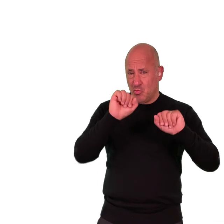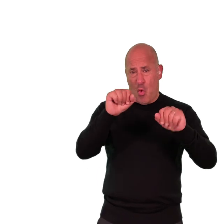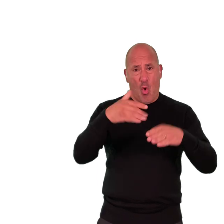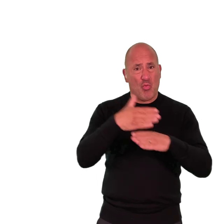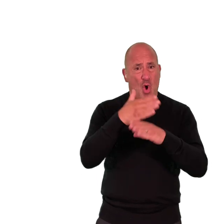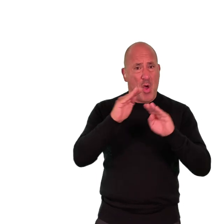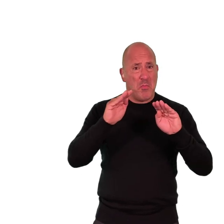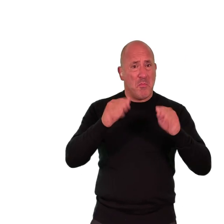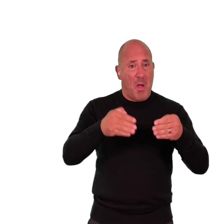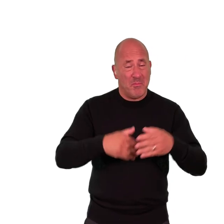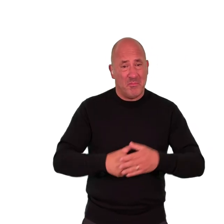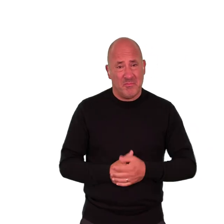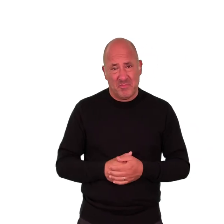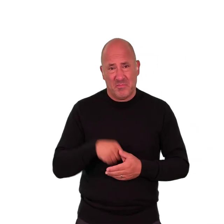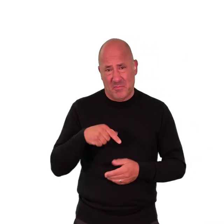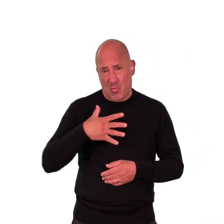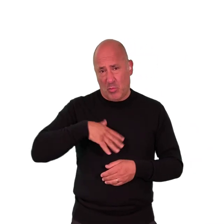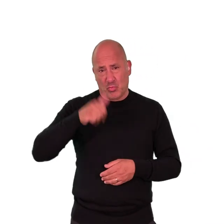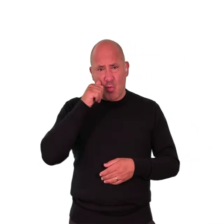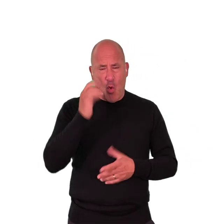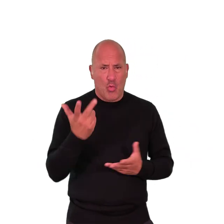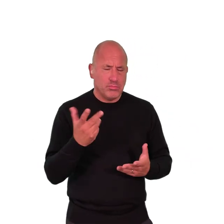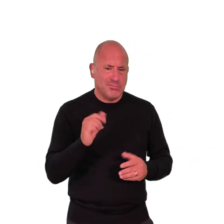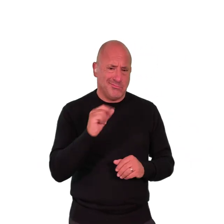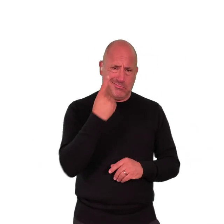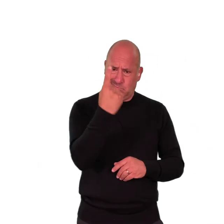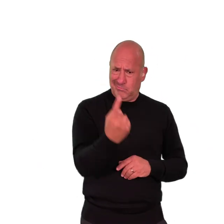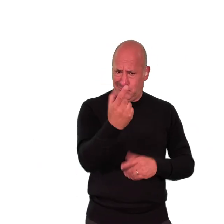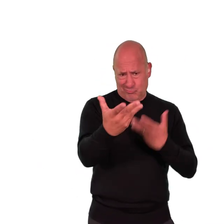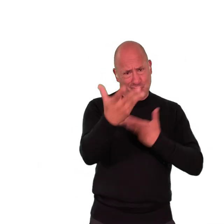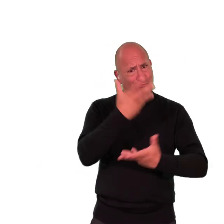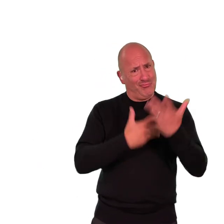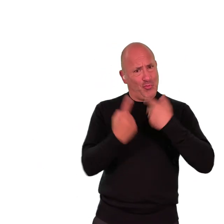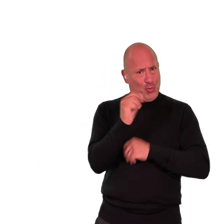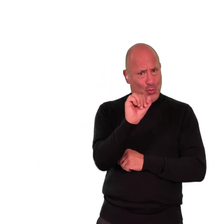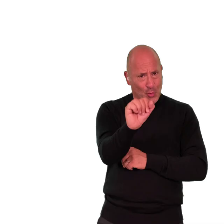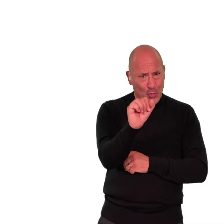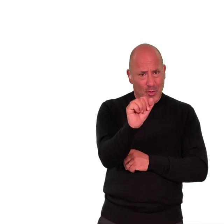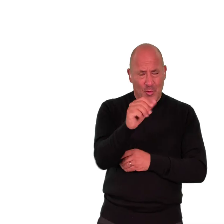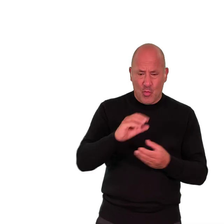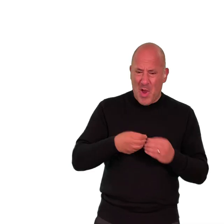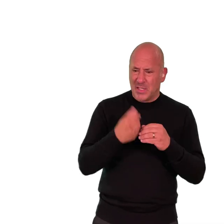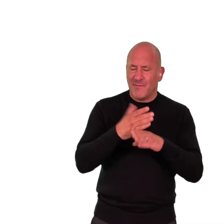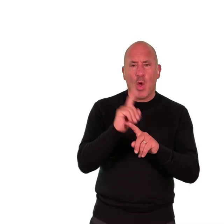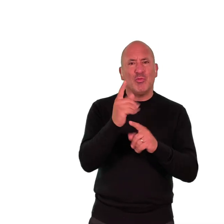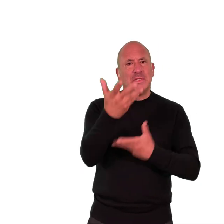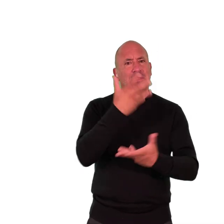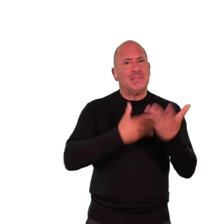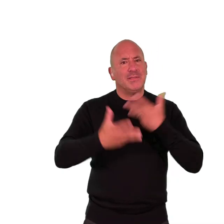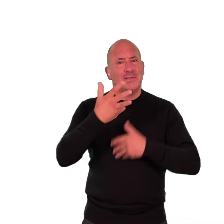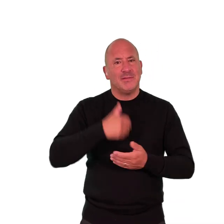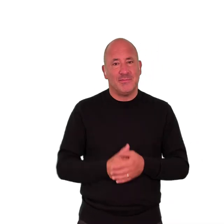focuses on your work. It asks, tell us about yourself and your creative